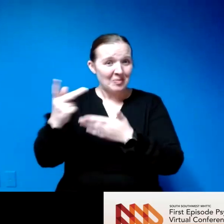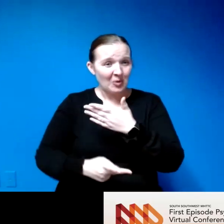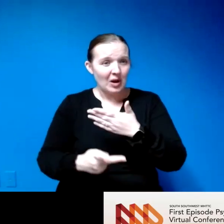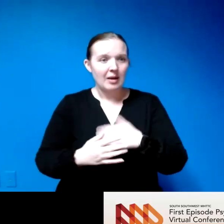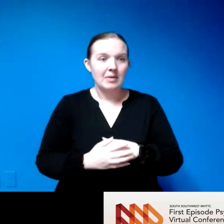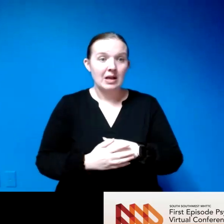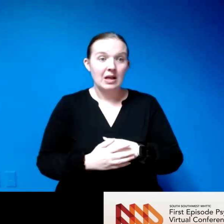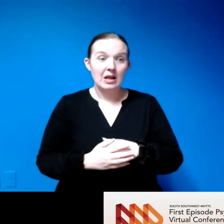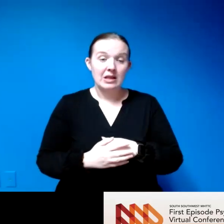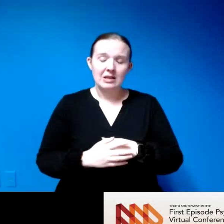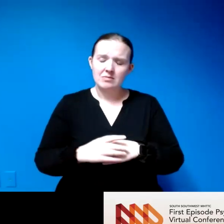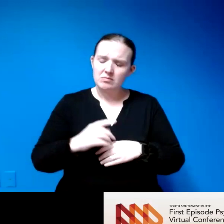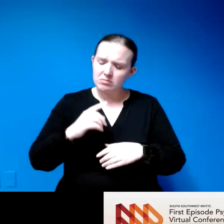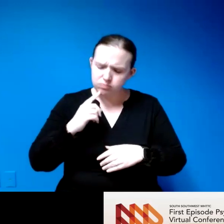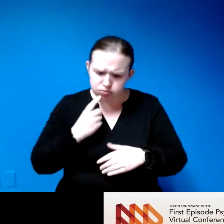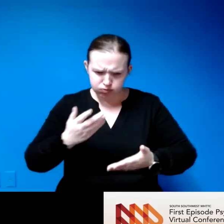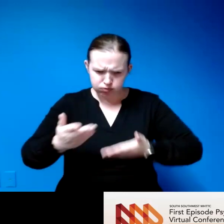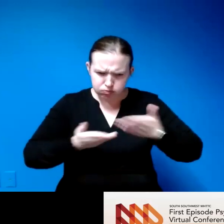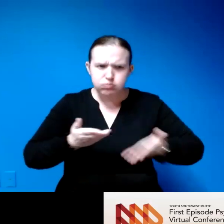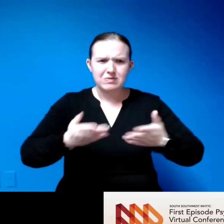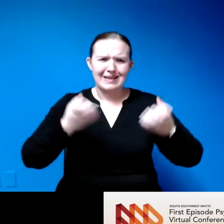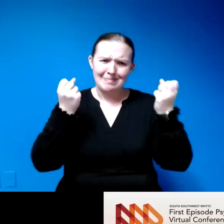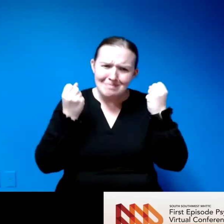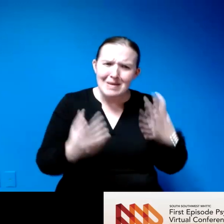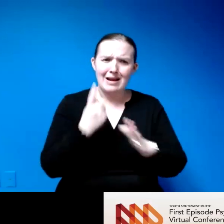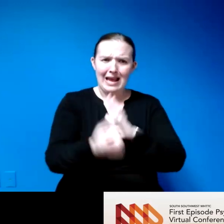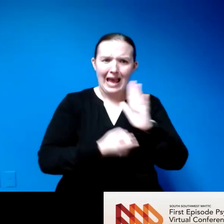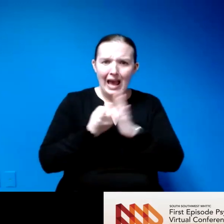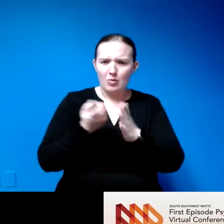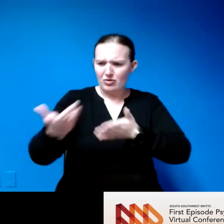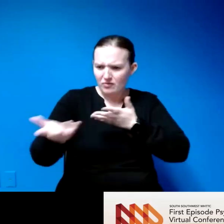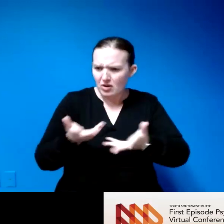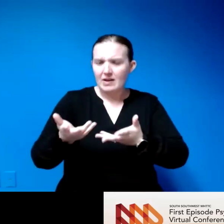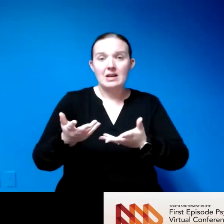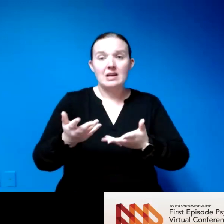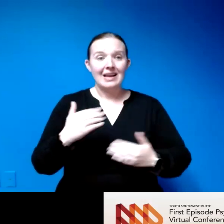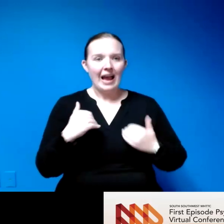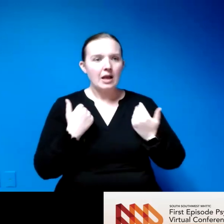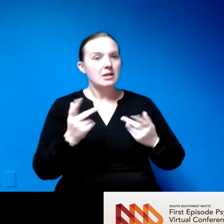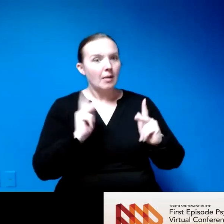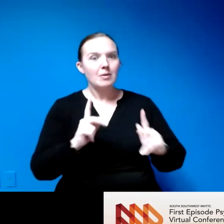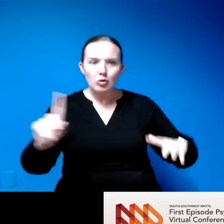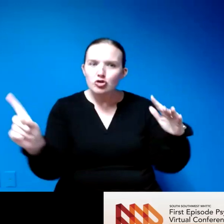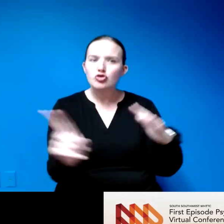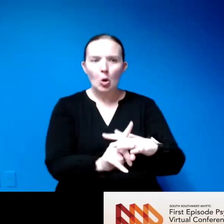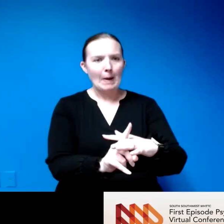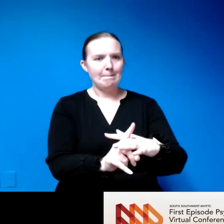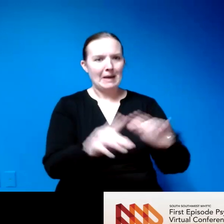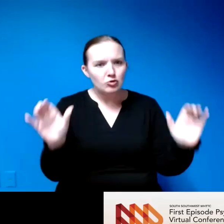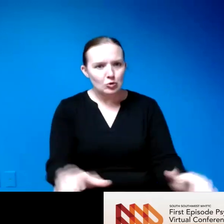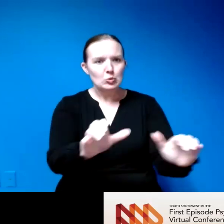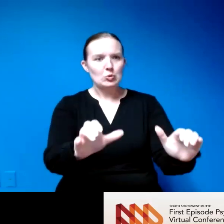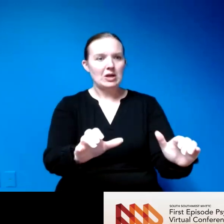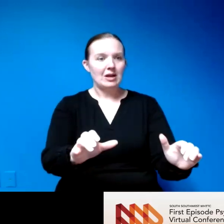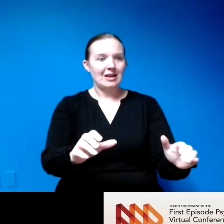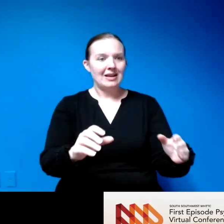of intense services. That's a lot of hours of families and young people showing up. And for that, I have nothing